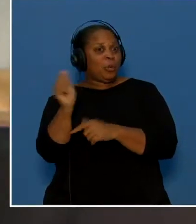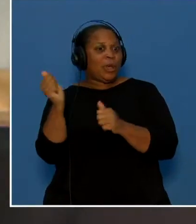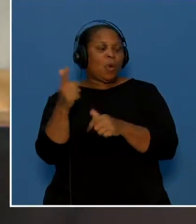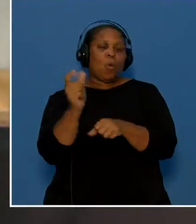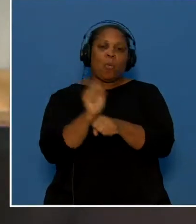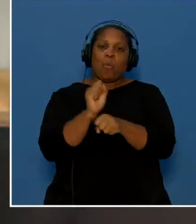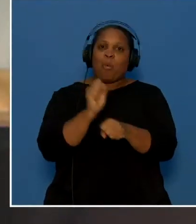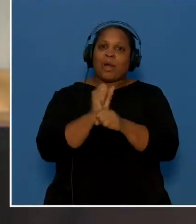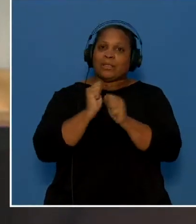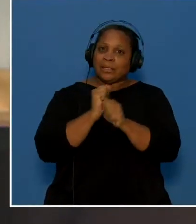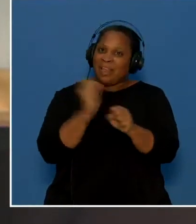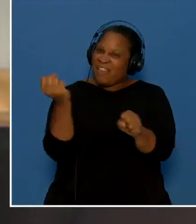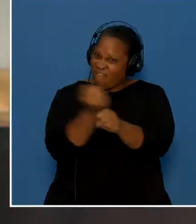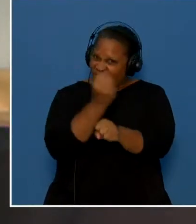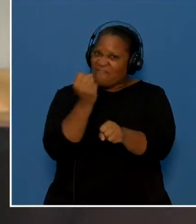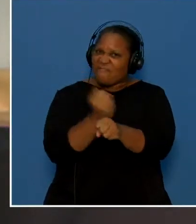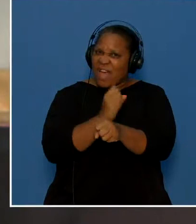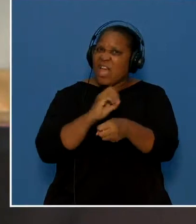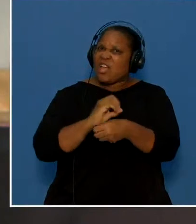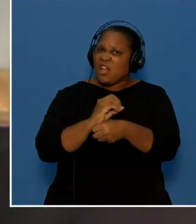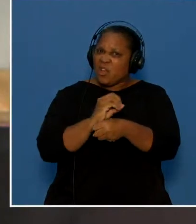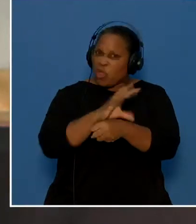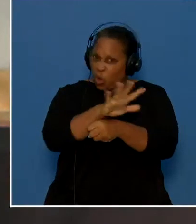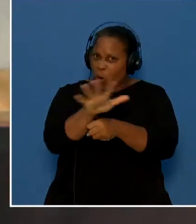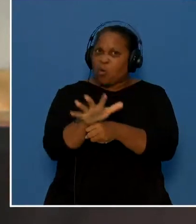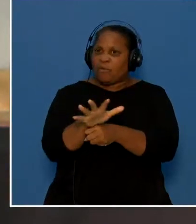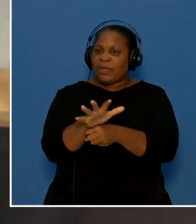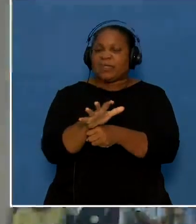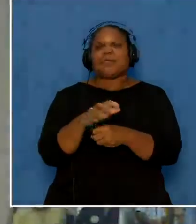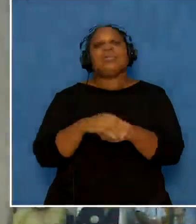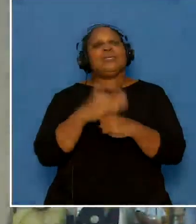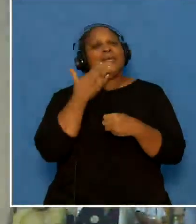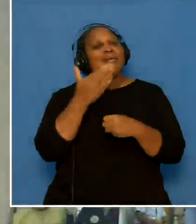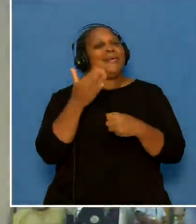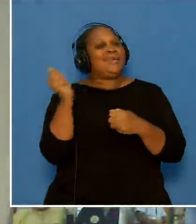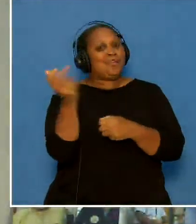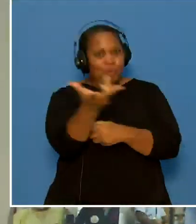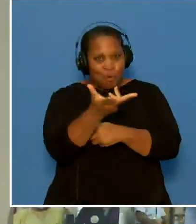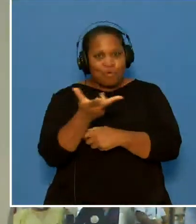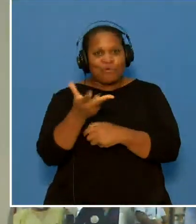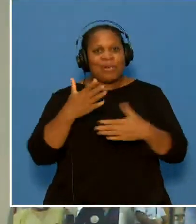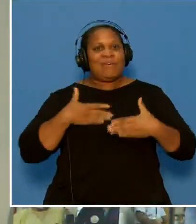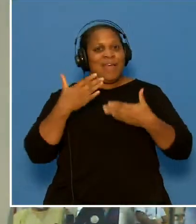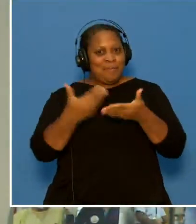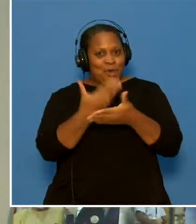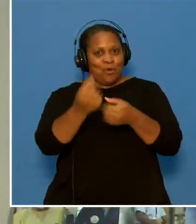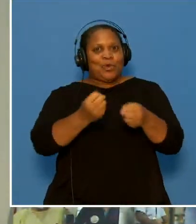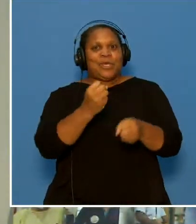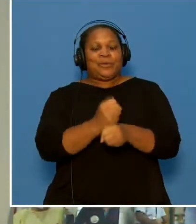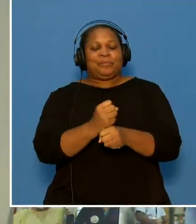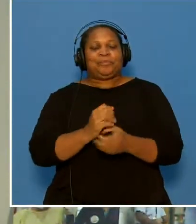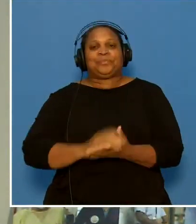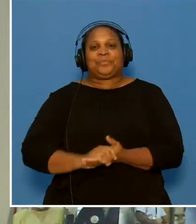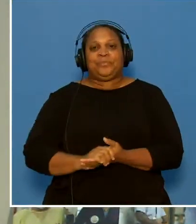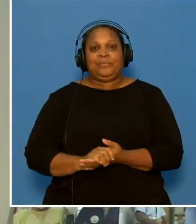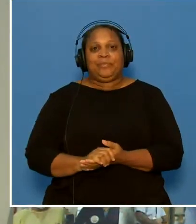to fight COVID. Thank you. May all three of you have a very happy New Year. Thank you. You too, Don.